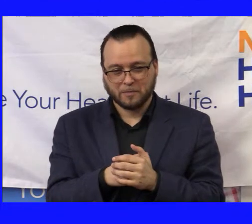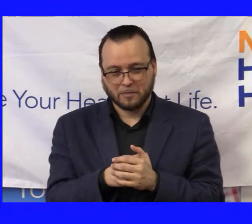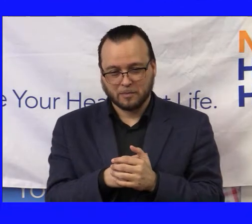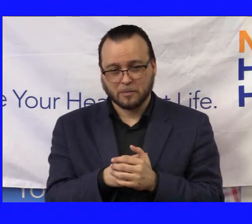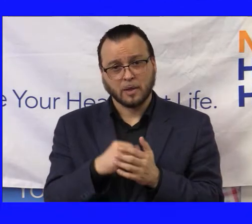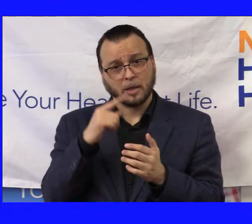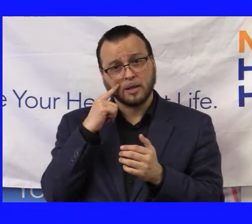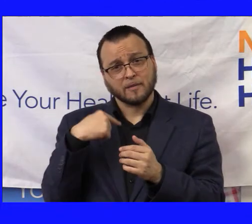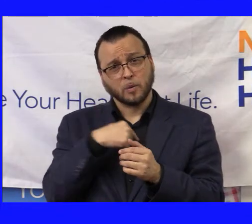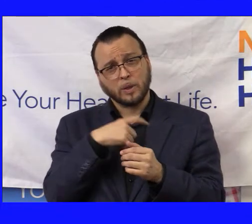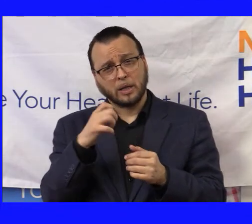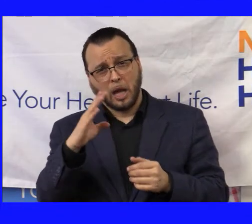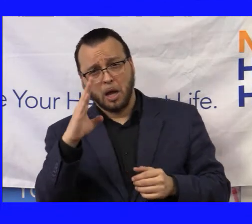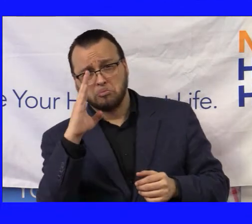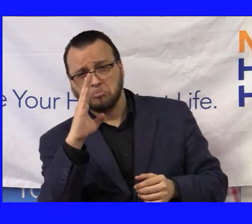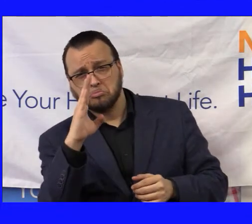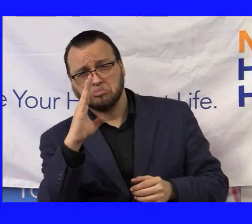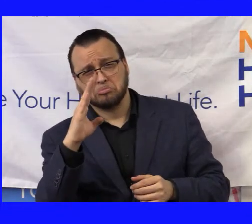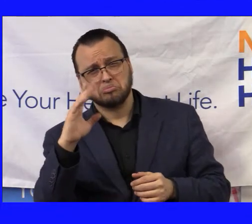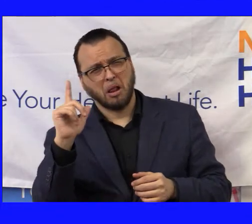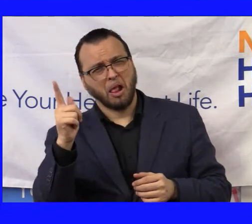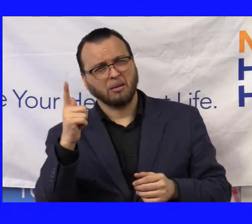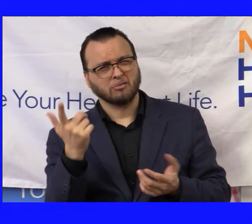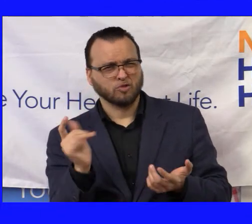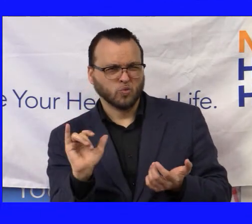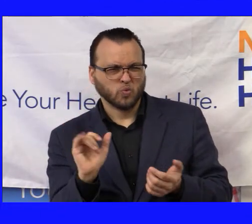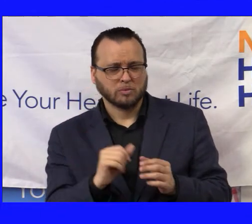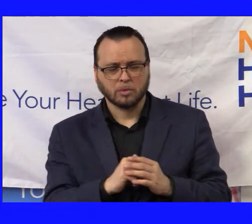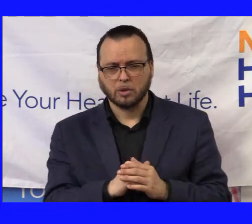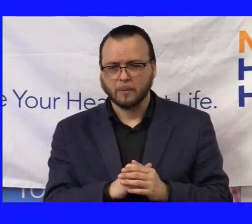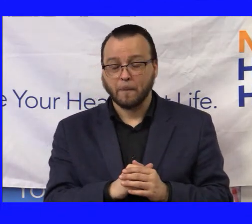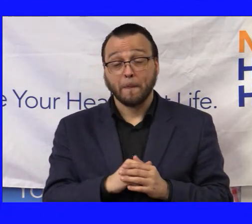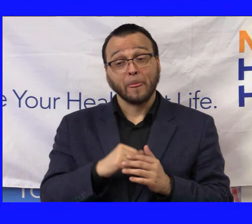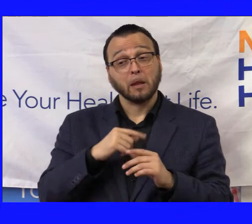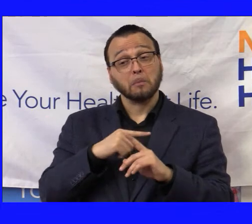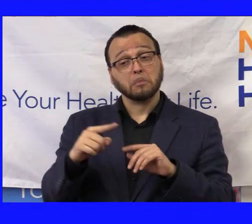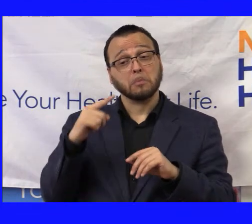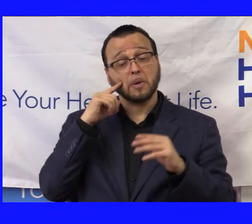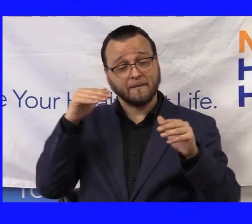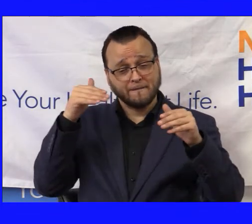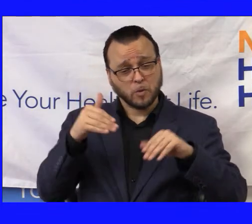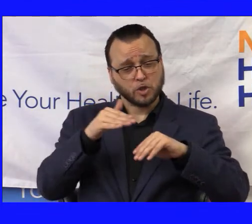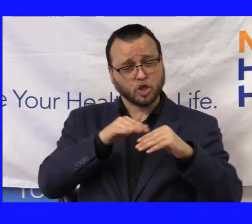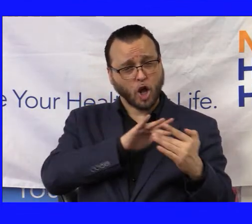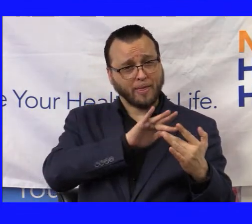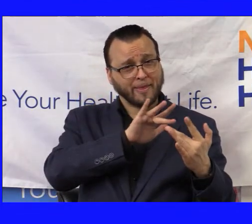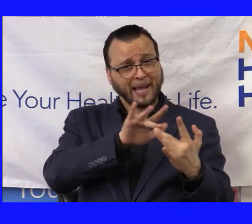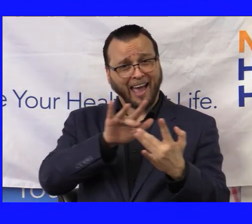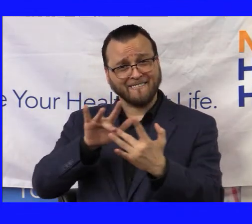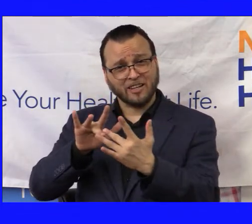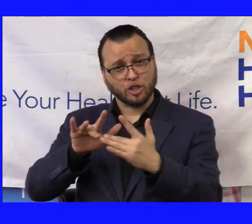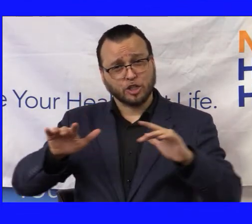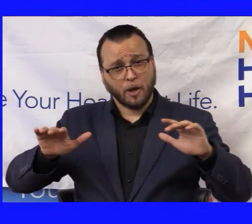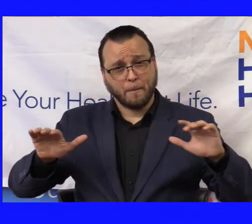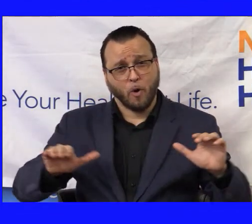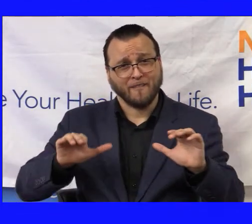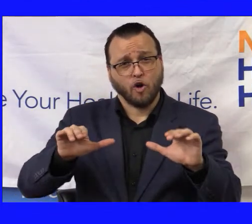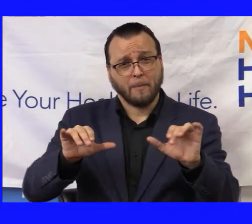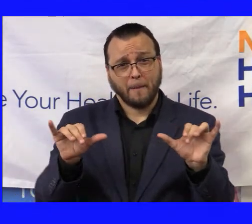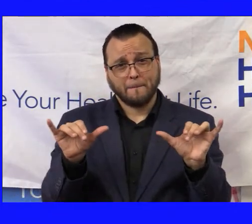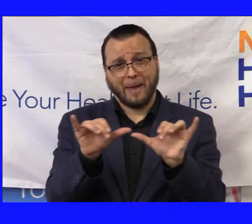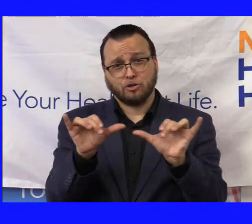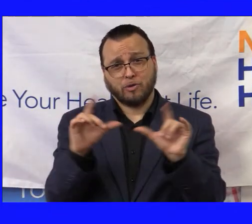offline later on. I'm focusing on the Canvas performance metrics to date. You're